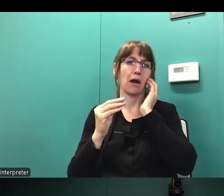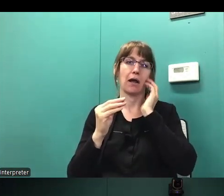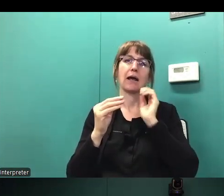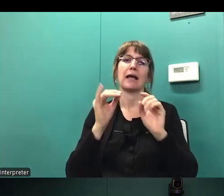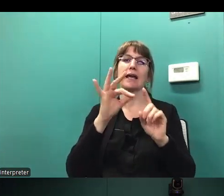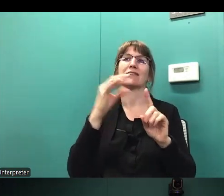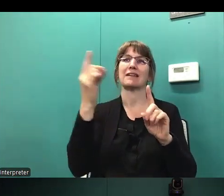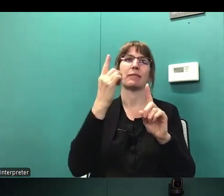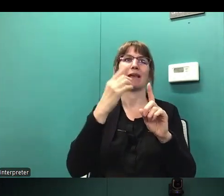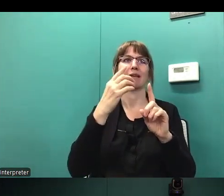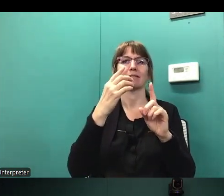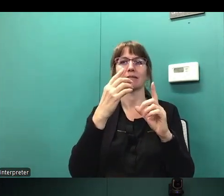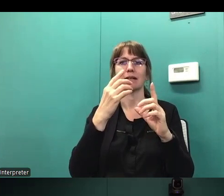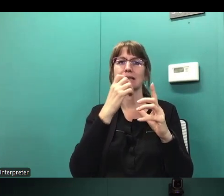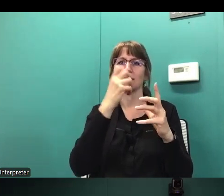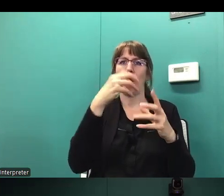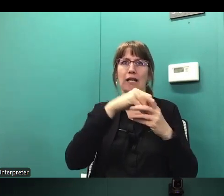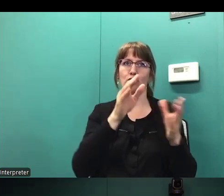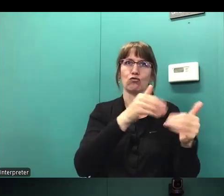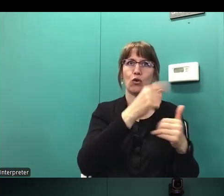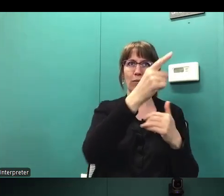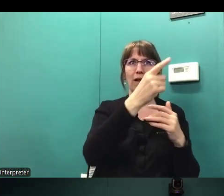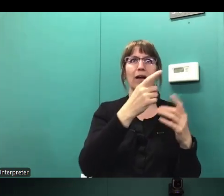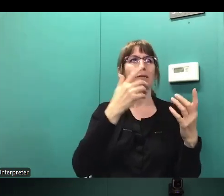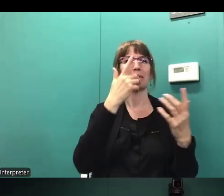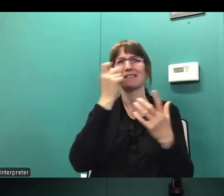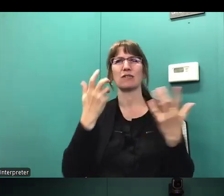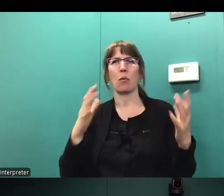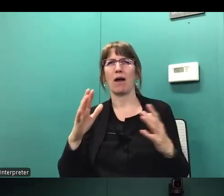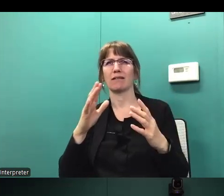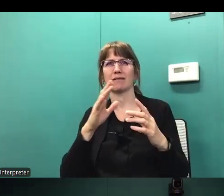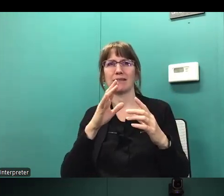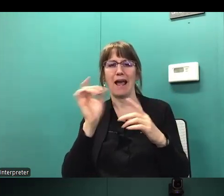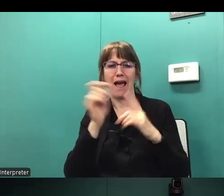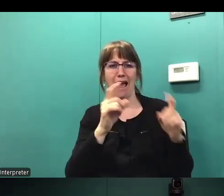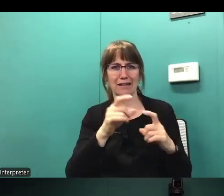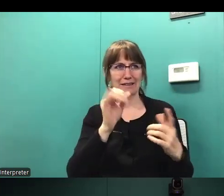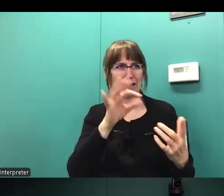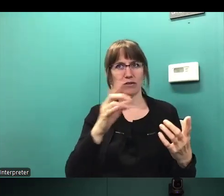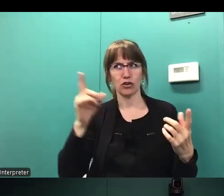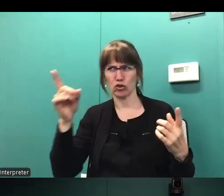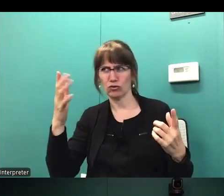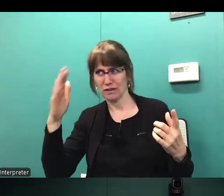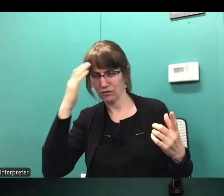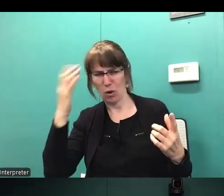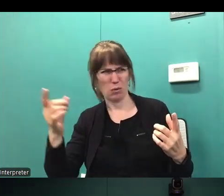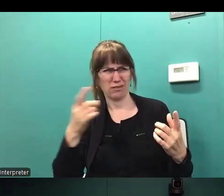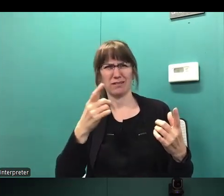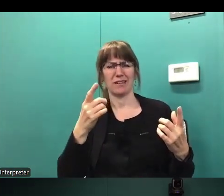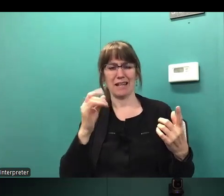kind of like what Heidi was talking about. Because we don't want to be asking questions the child knows and you already know the answer to. They're going to be like, what is wrong with you?